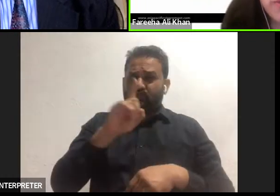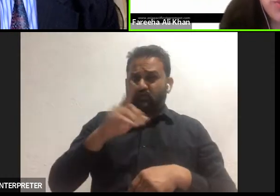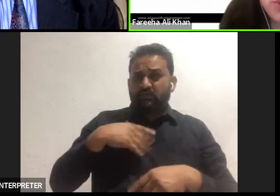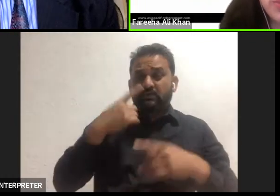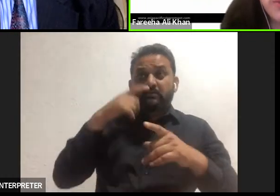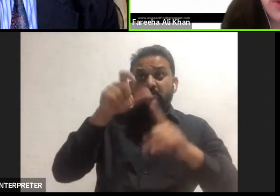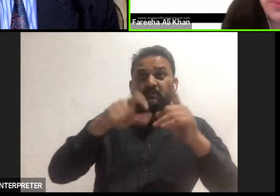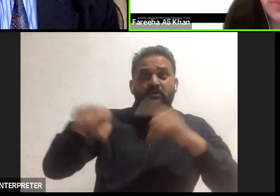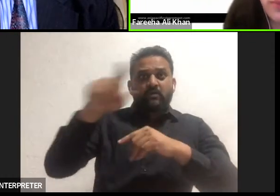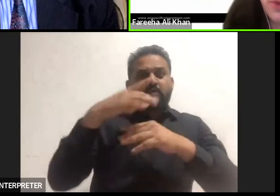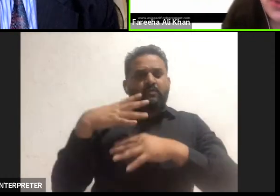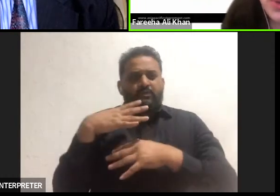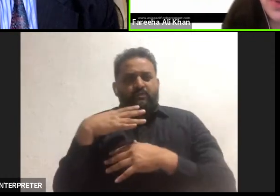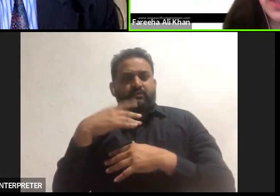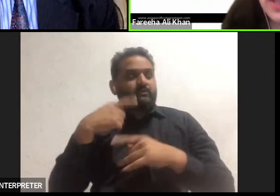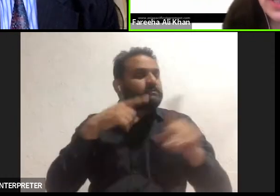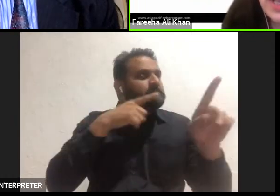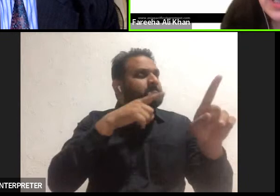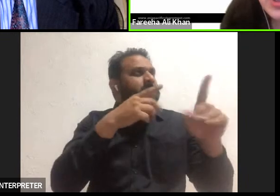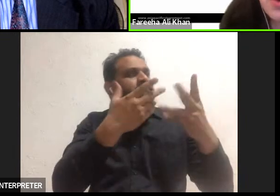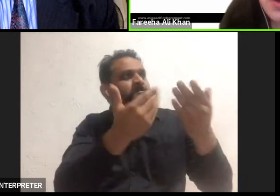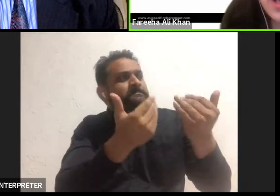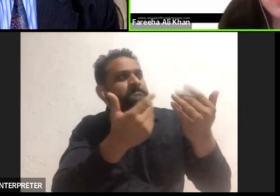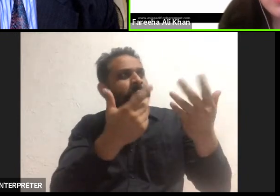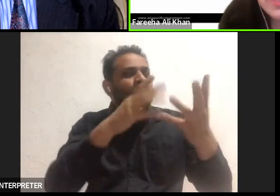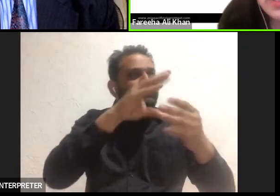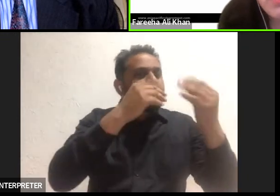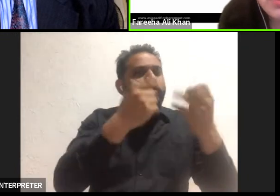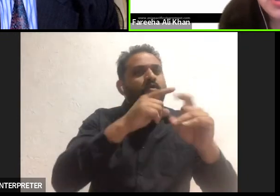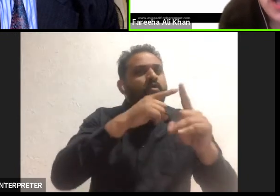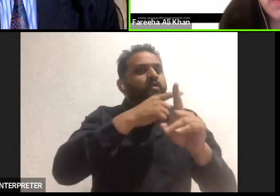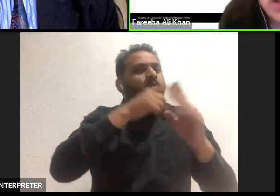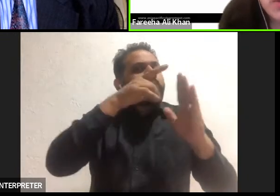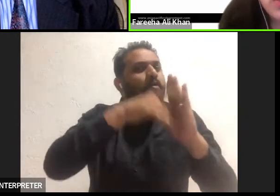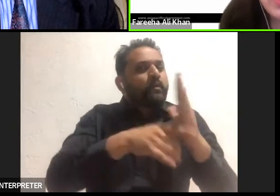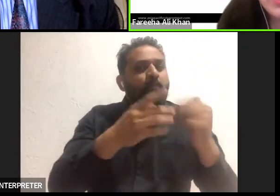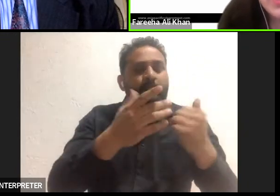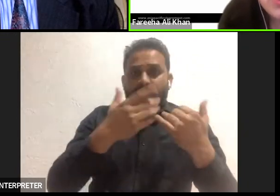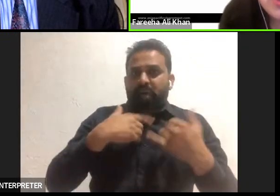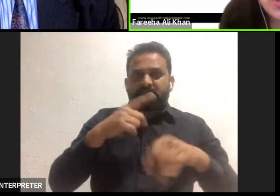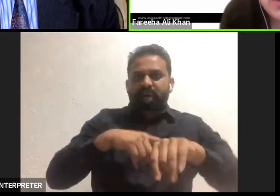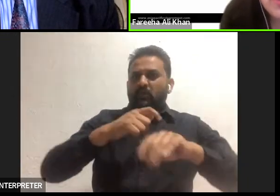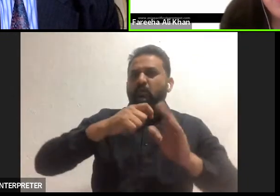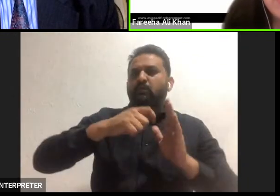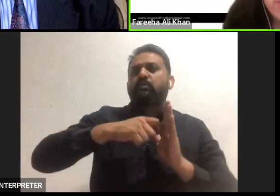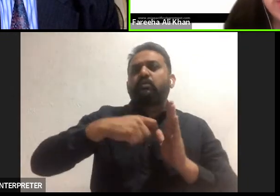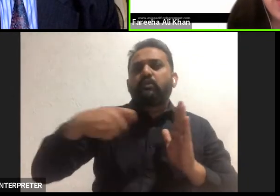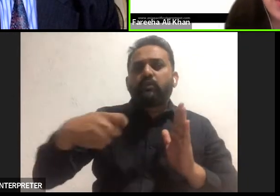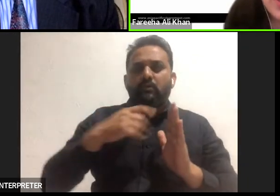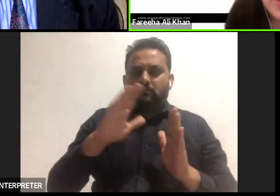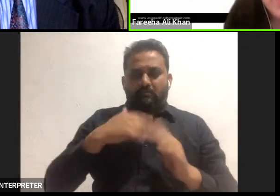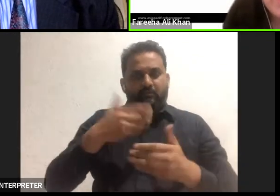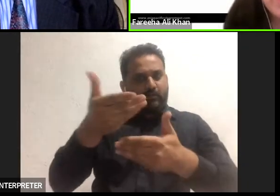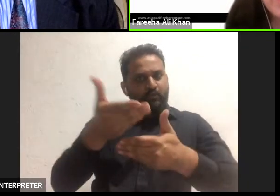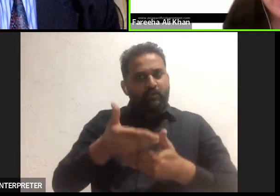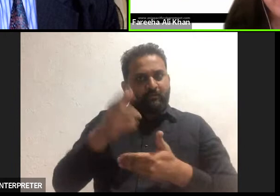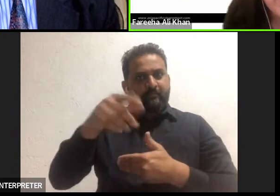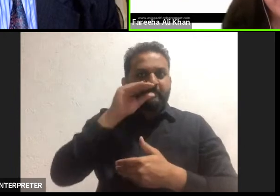to hear from you about this. So I won't take up much time now. We welcome you, sir. The floor is